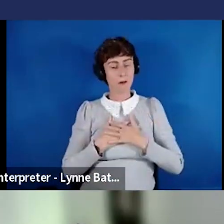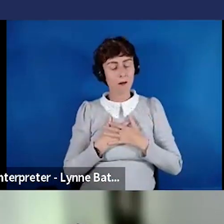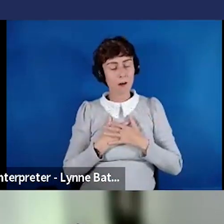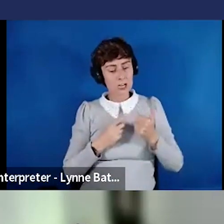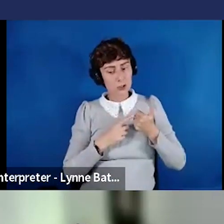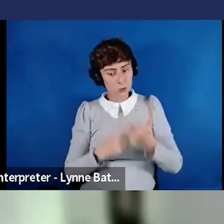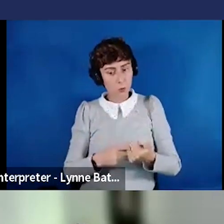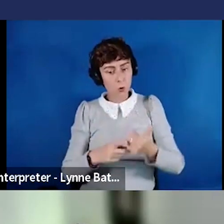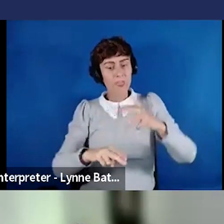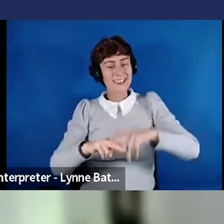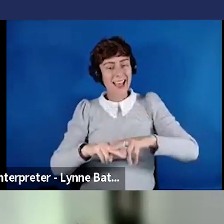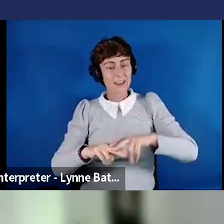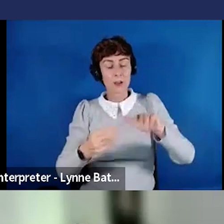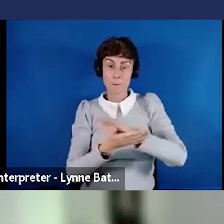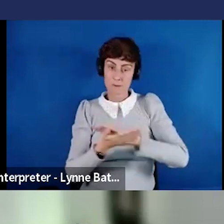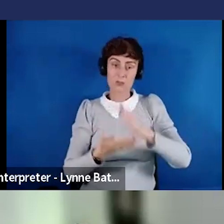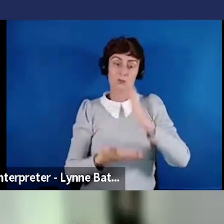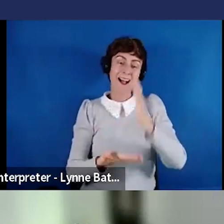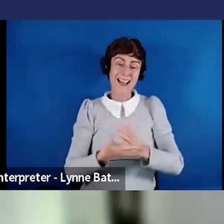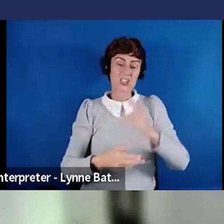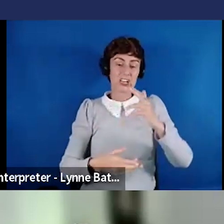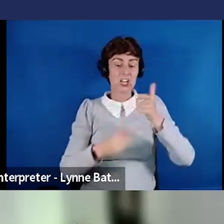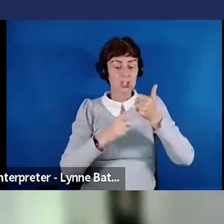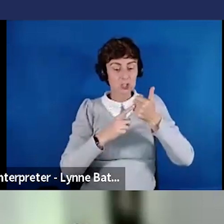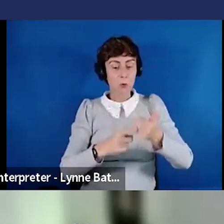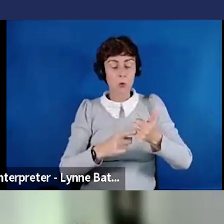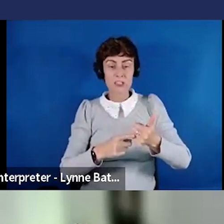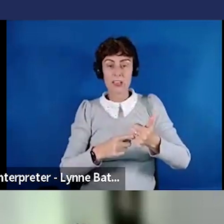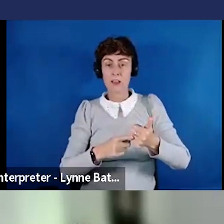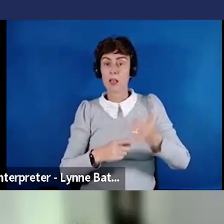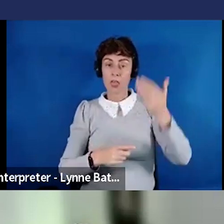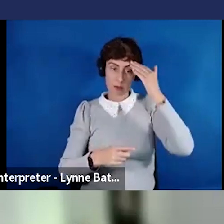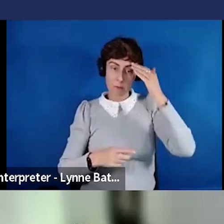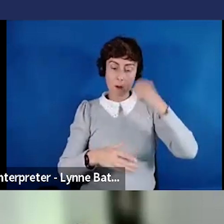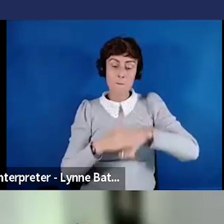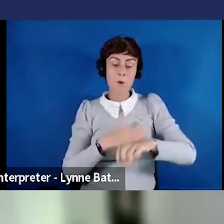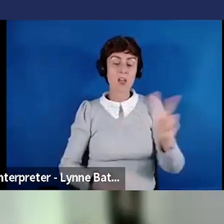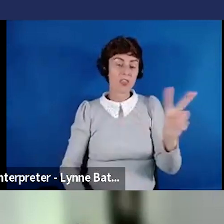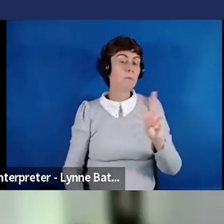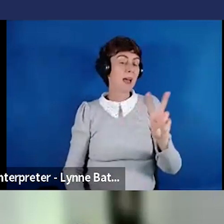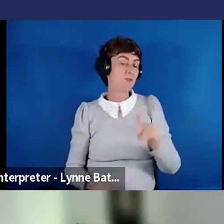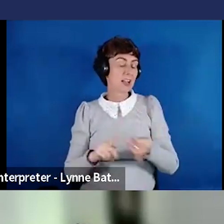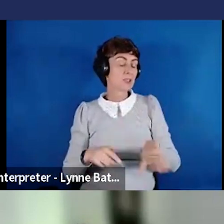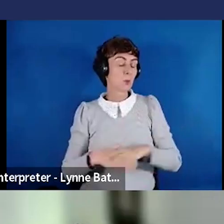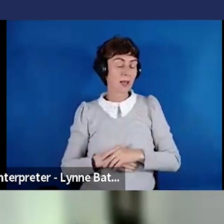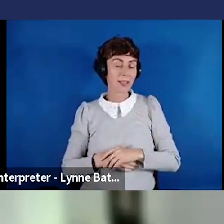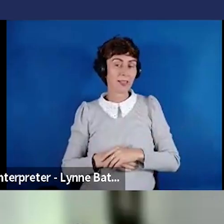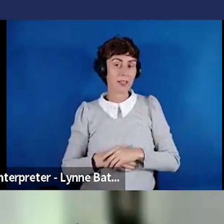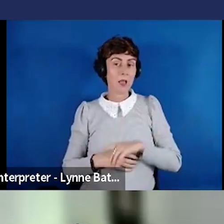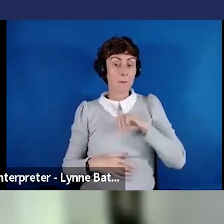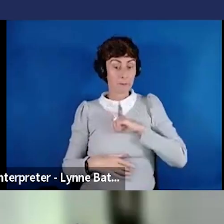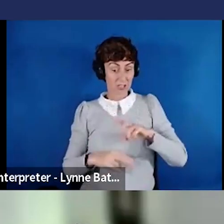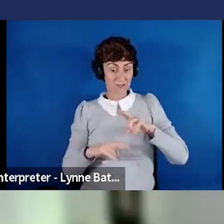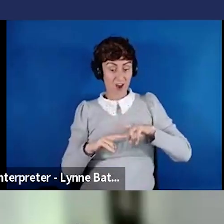supporting the dad, you're actually supporting the mum birthing parent, because that gives them that extra support that you know, when the dad is